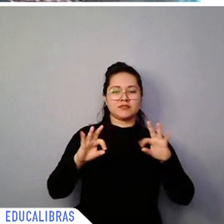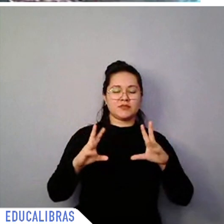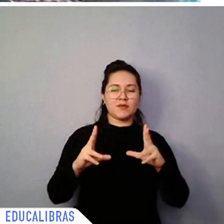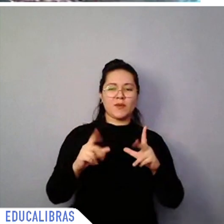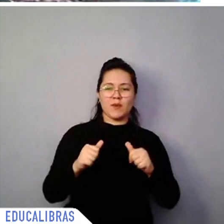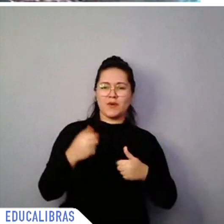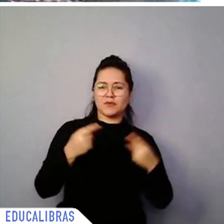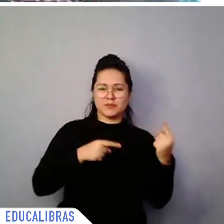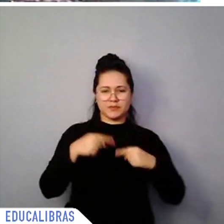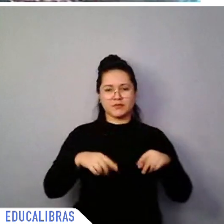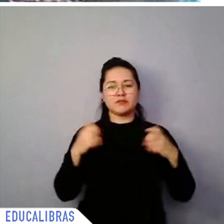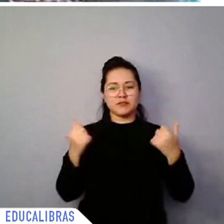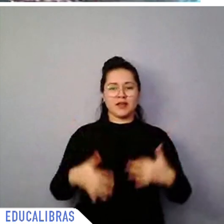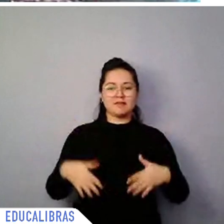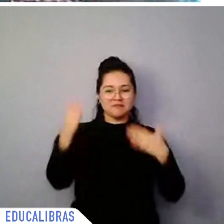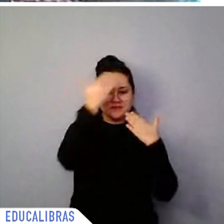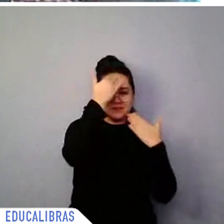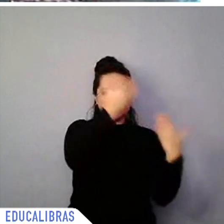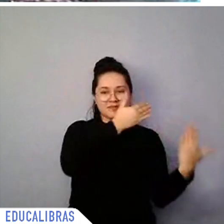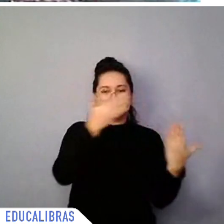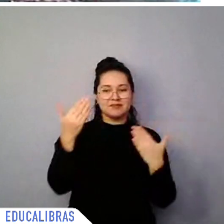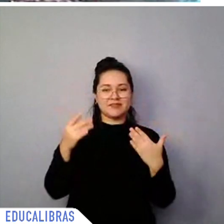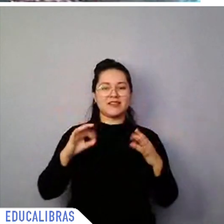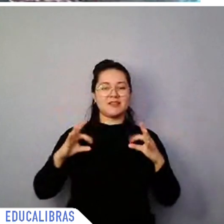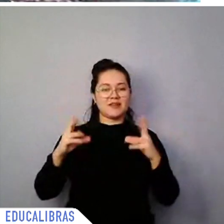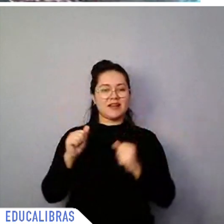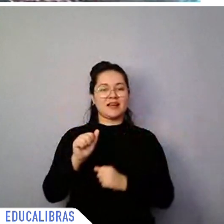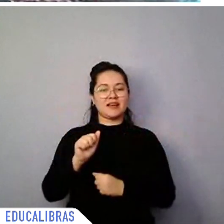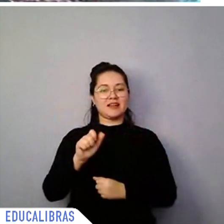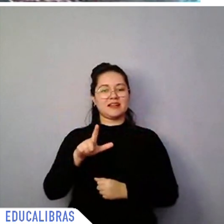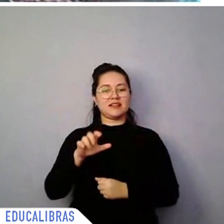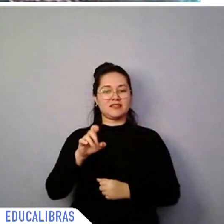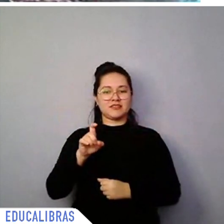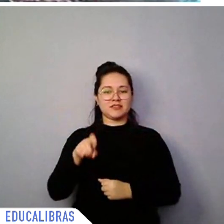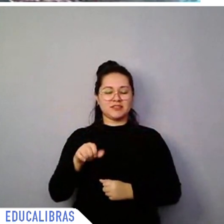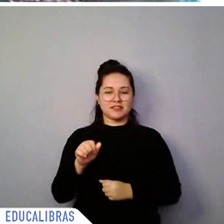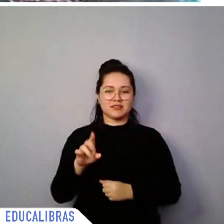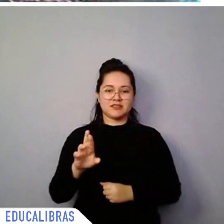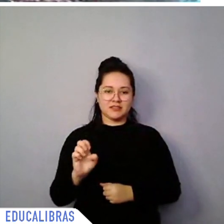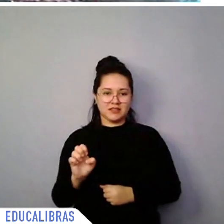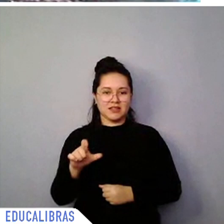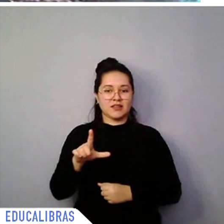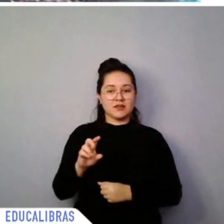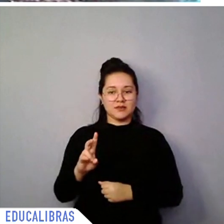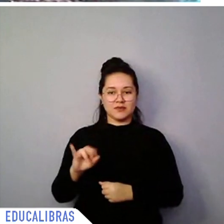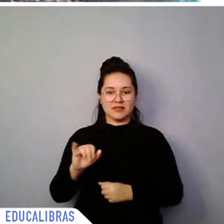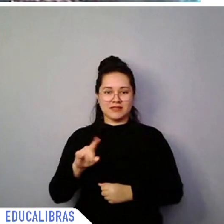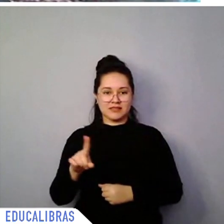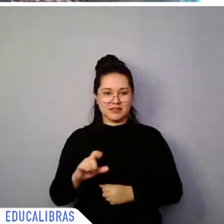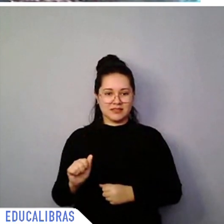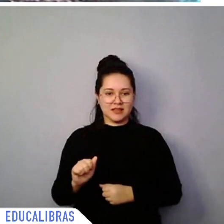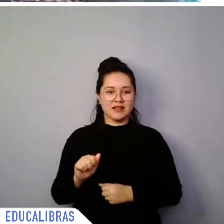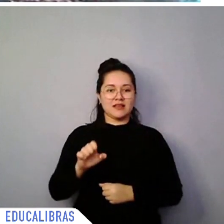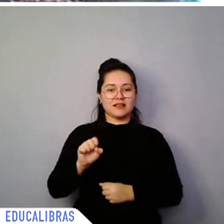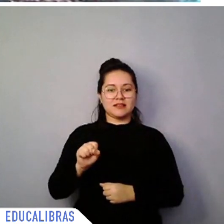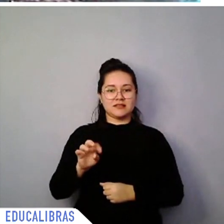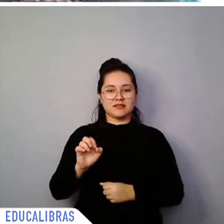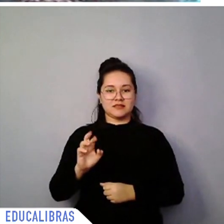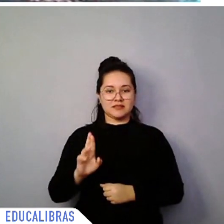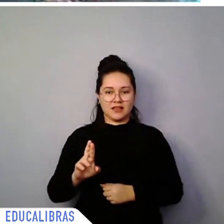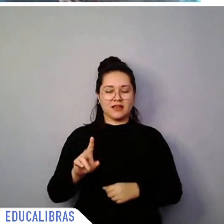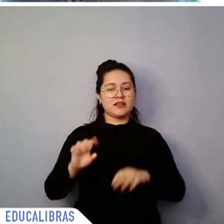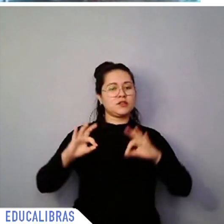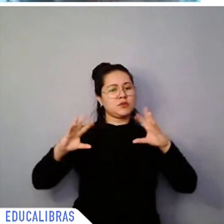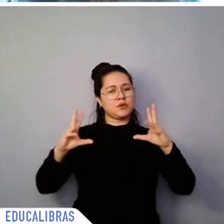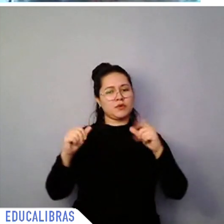and scientific disclosure. We've tackled all of these here today, so thank you very much, Alexandre, Luiza Helena, and Ester. Thank you very